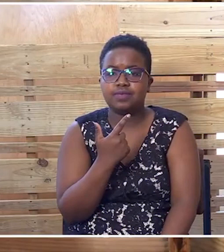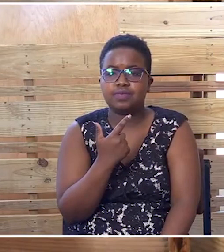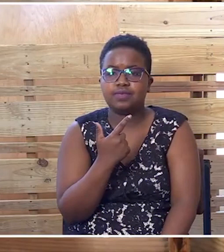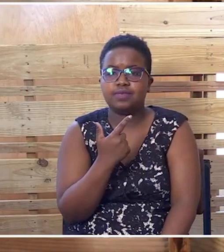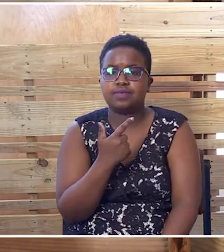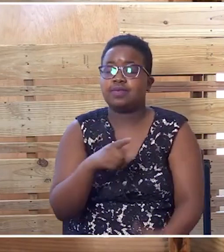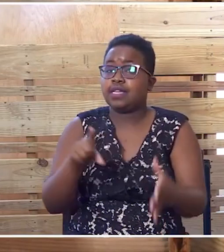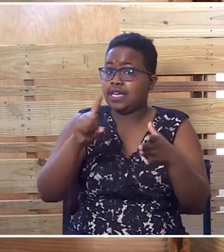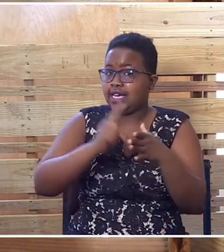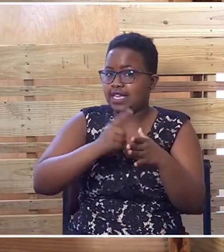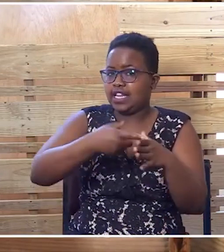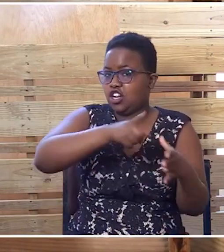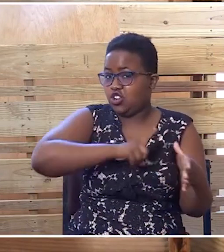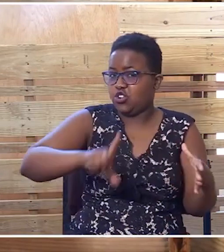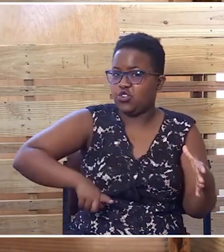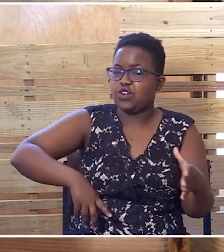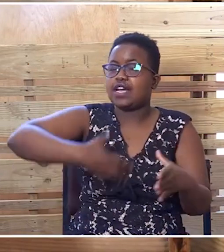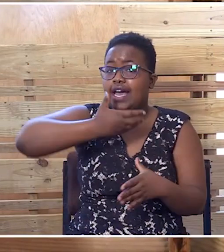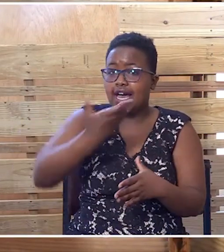and the voice of God answered him.